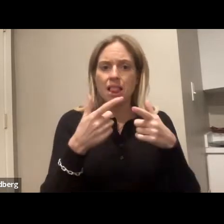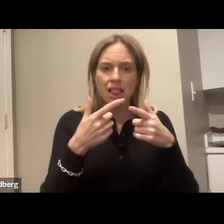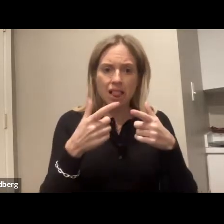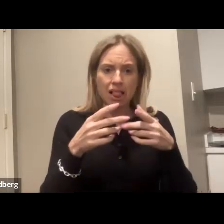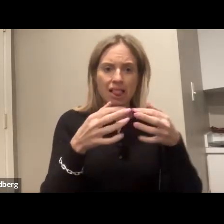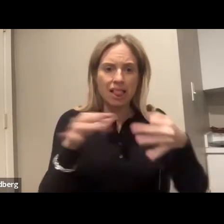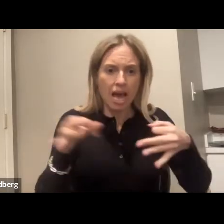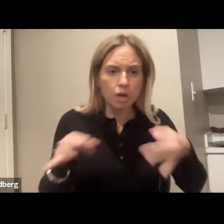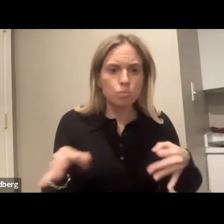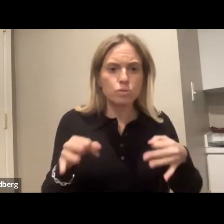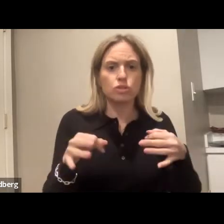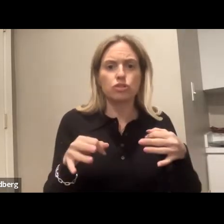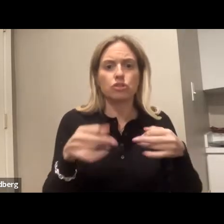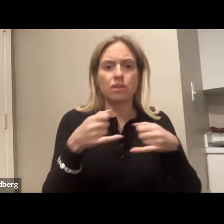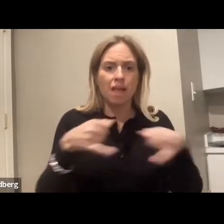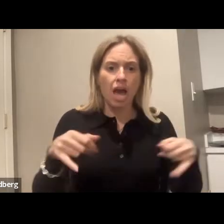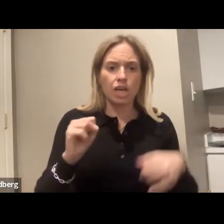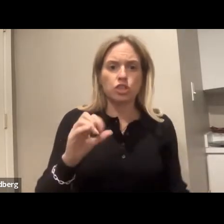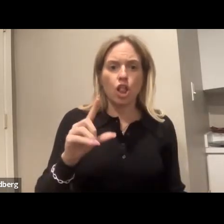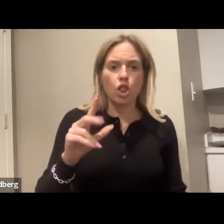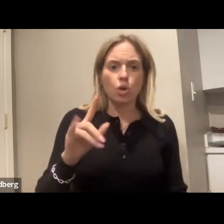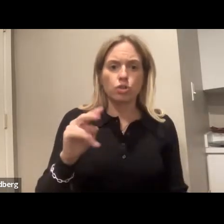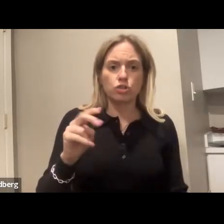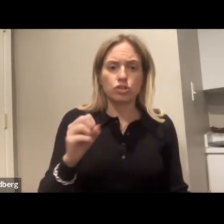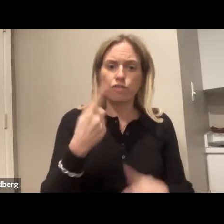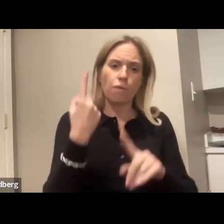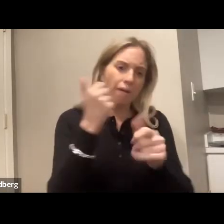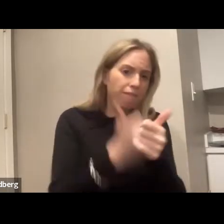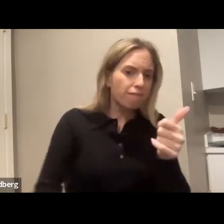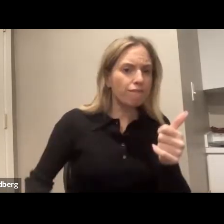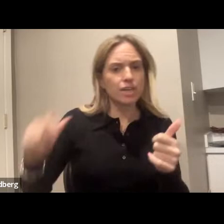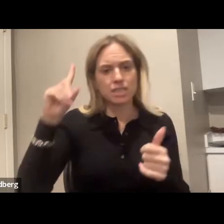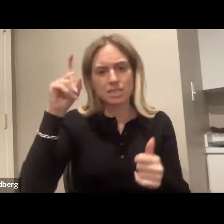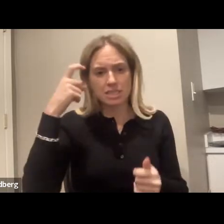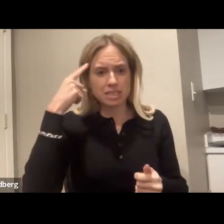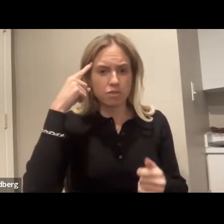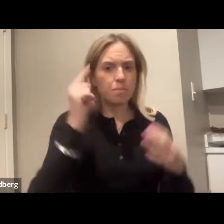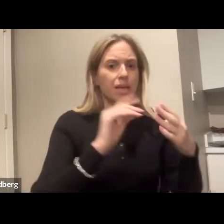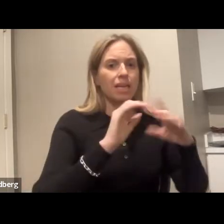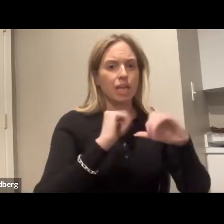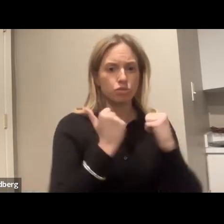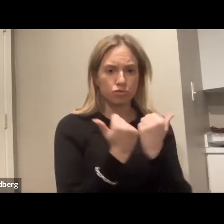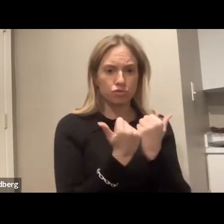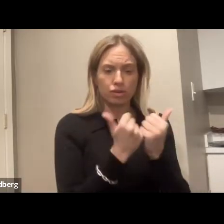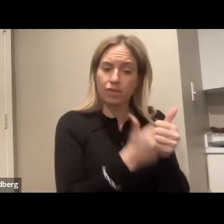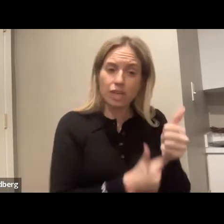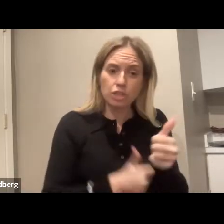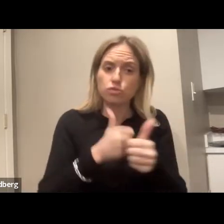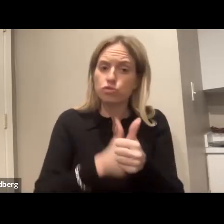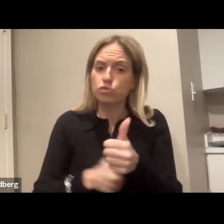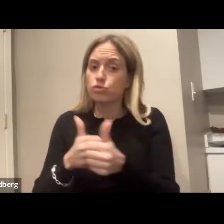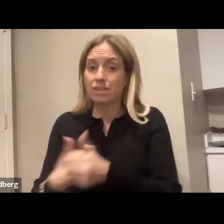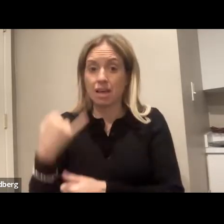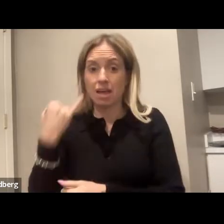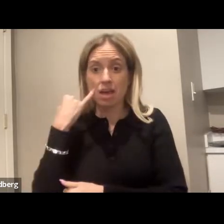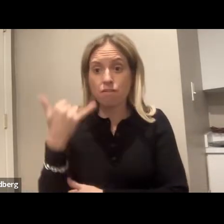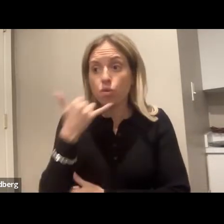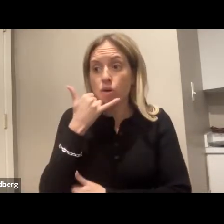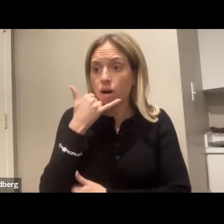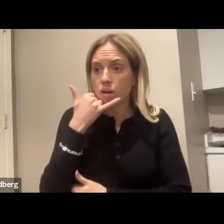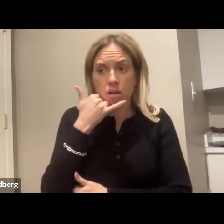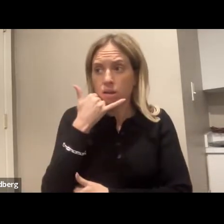district government provides for every district government agency. And what happens is, if they call and they cannot speak English,